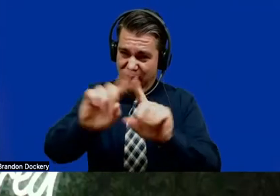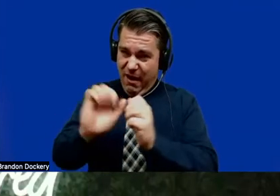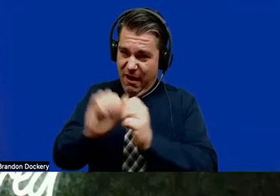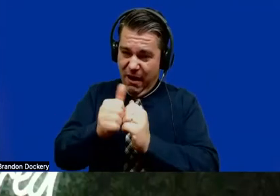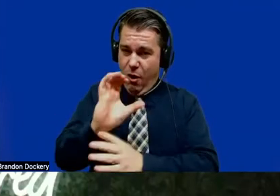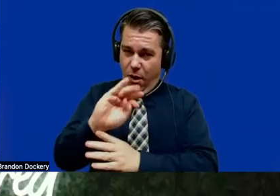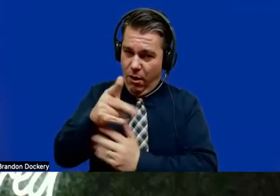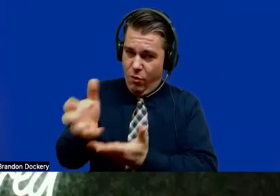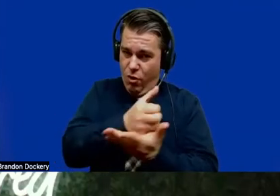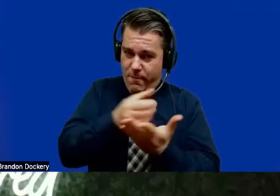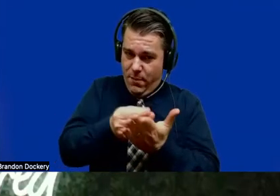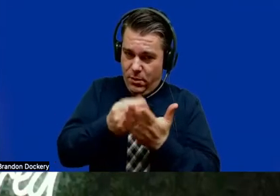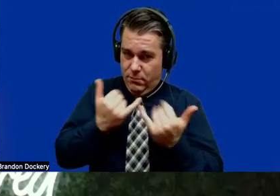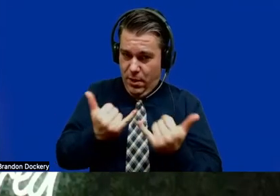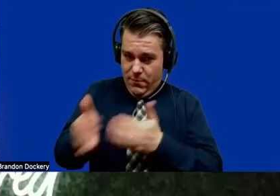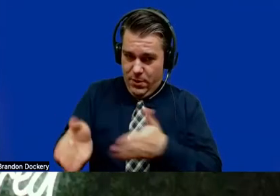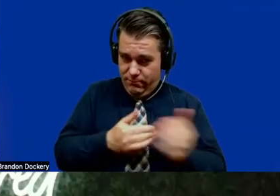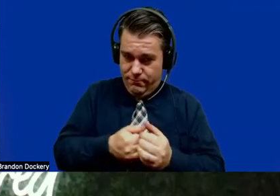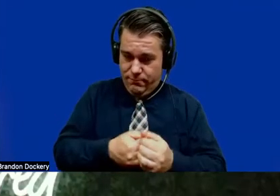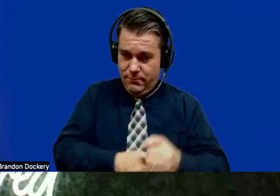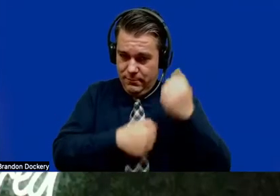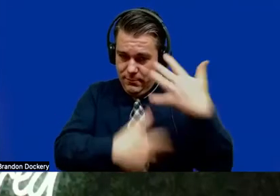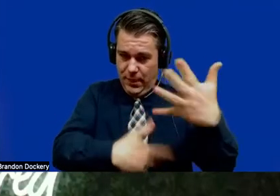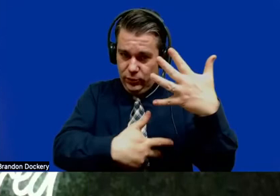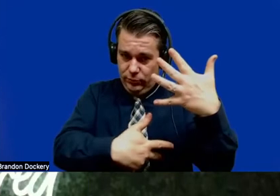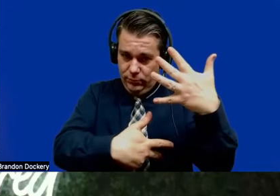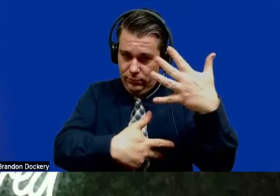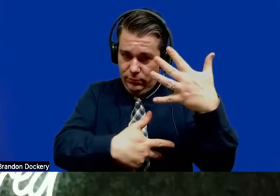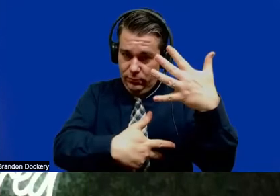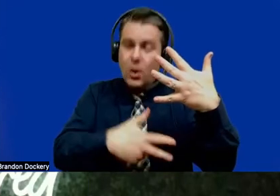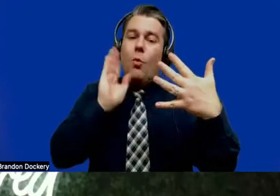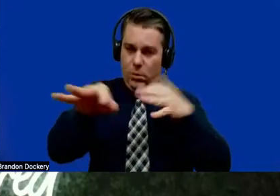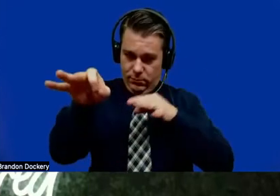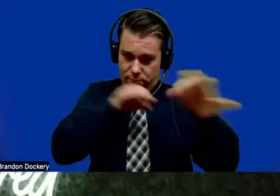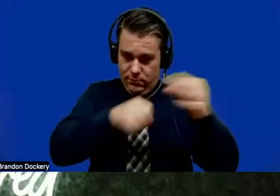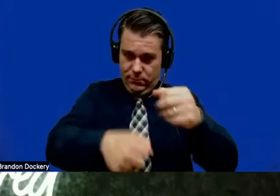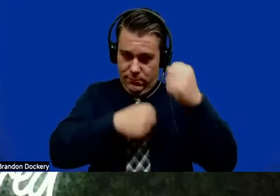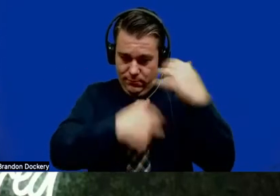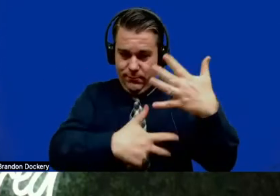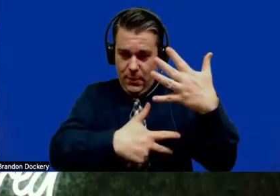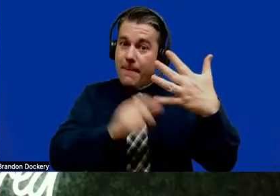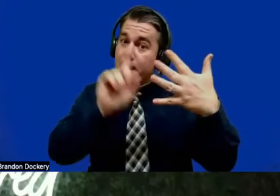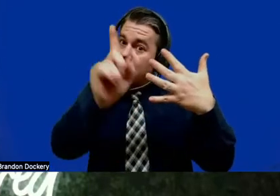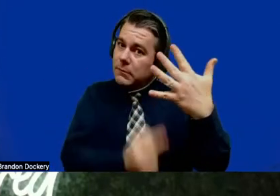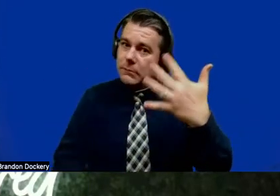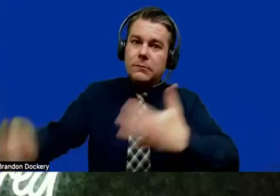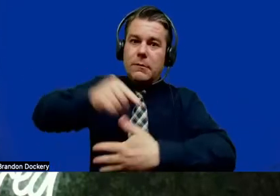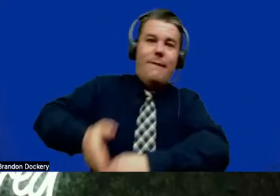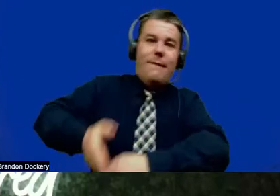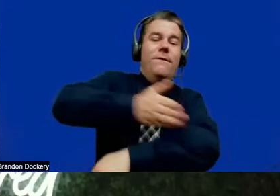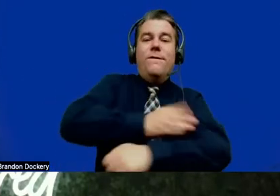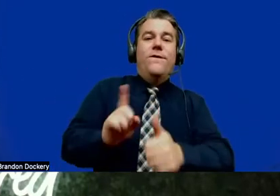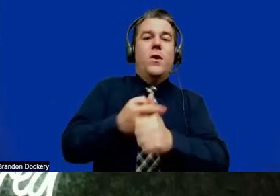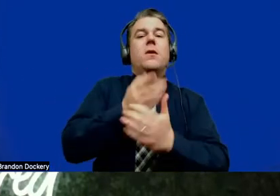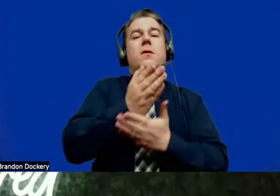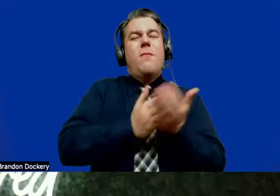current compensation plan. We'll go over those 8 ways that we can be compensated. But the thing that we want to go over first are some helpful terms that will help